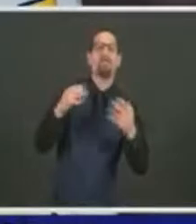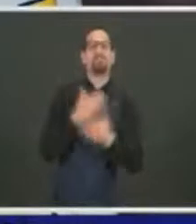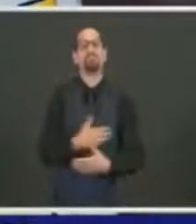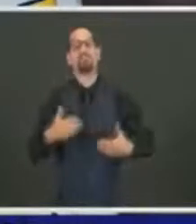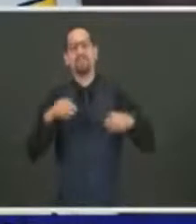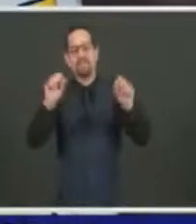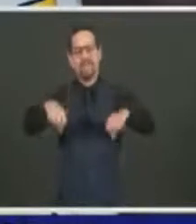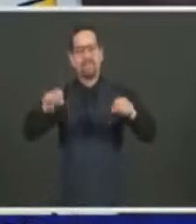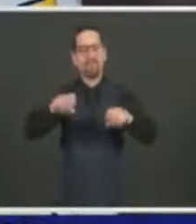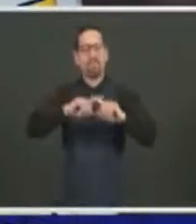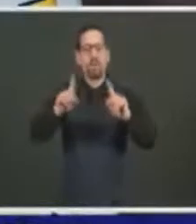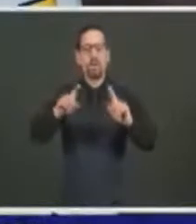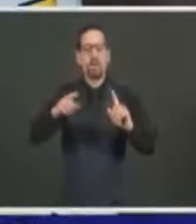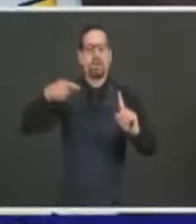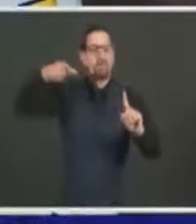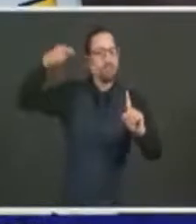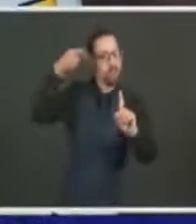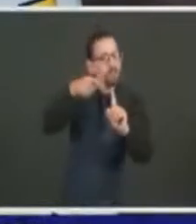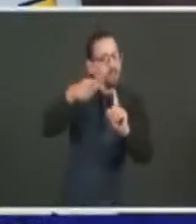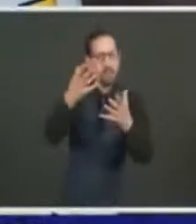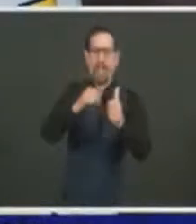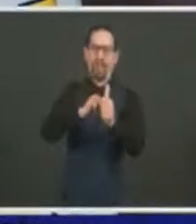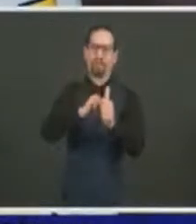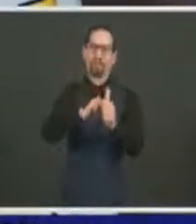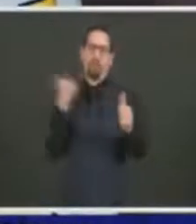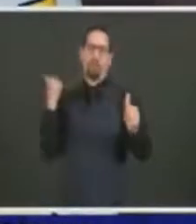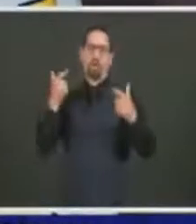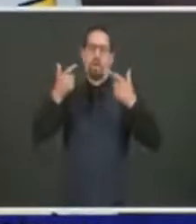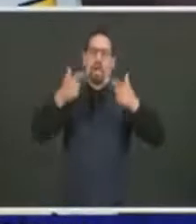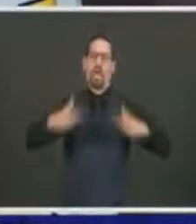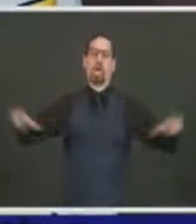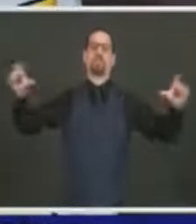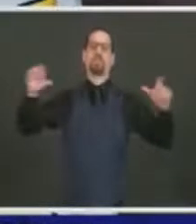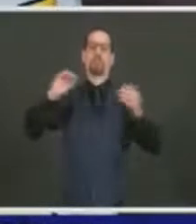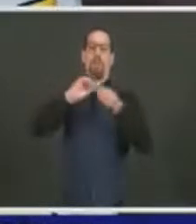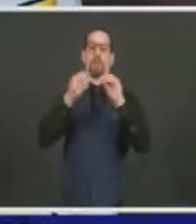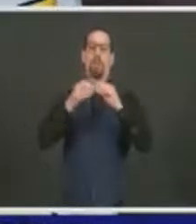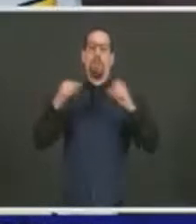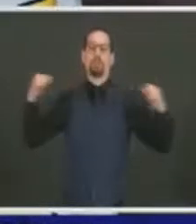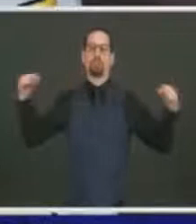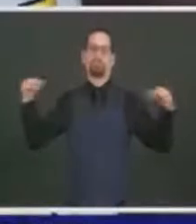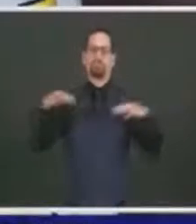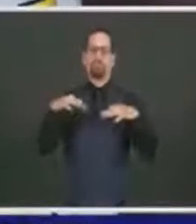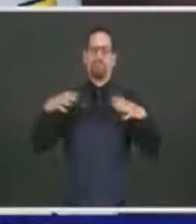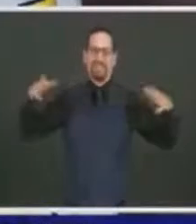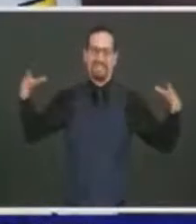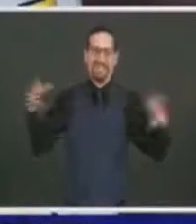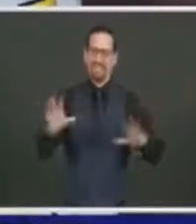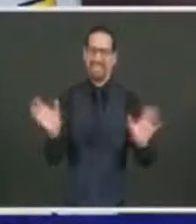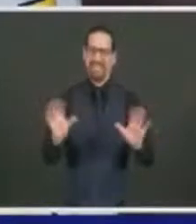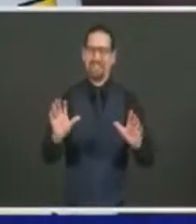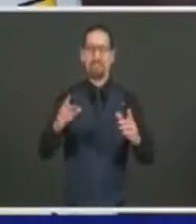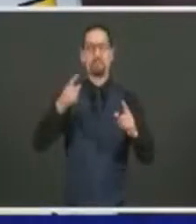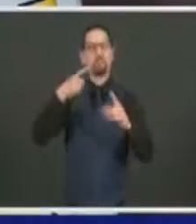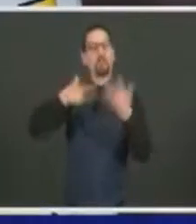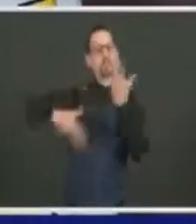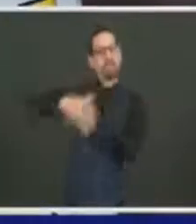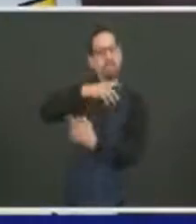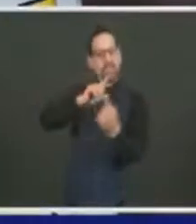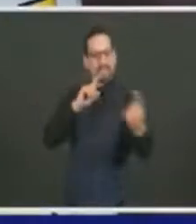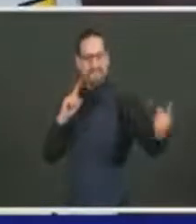crowds. Please keep 6 feet apart. If you can't stay 6 feet apart and you're with a crowd, please wear your